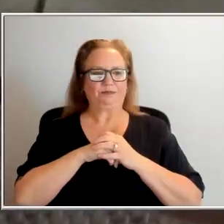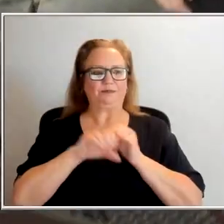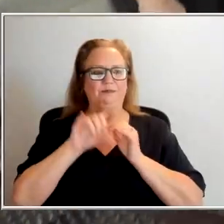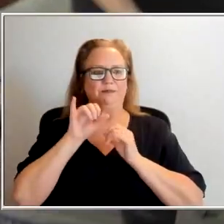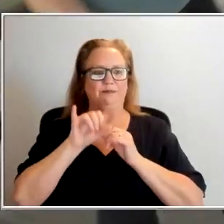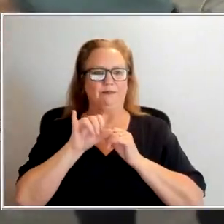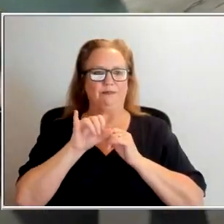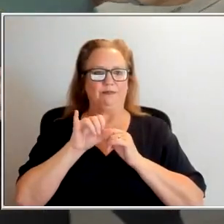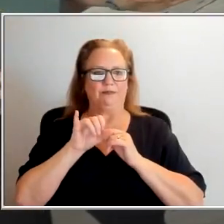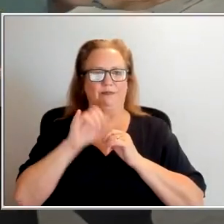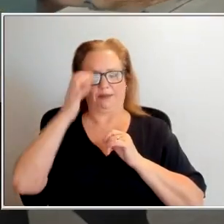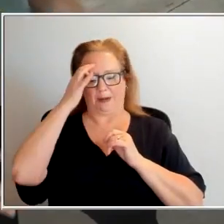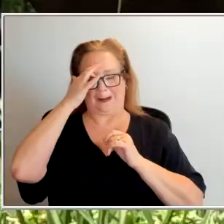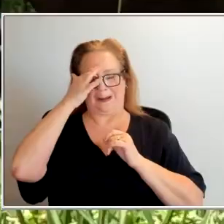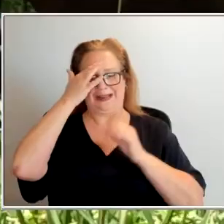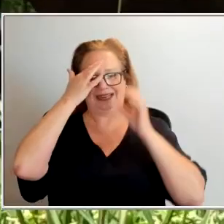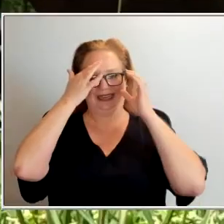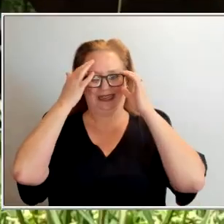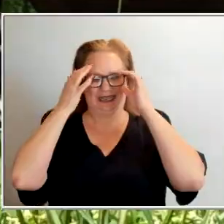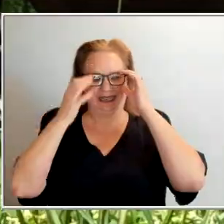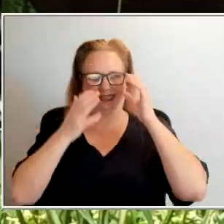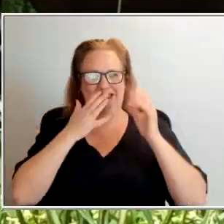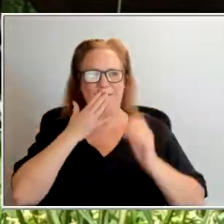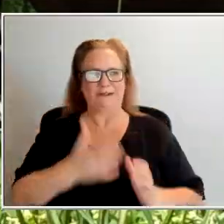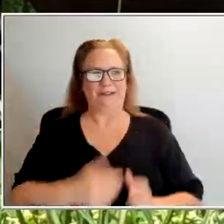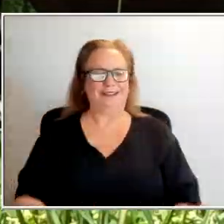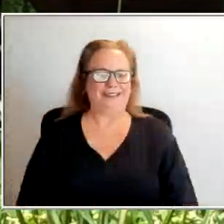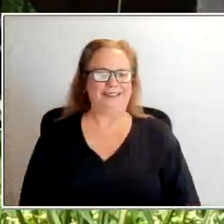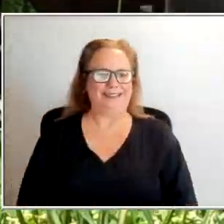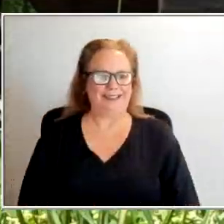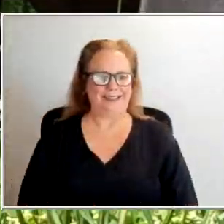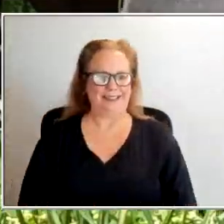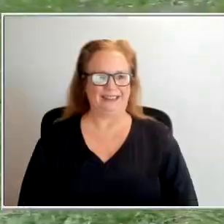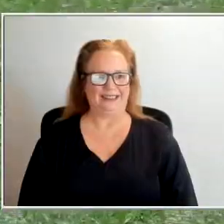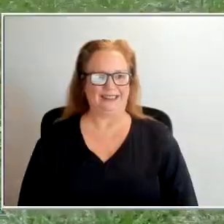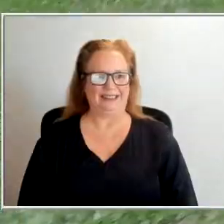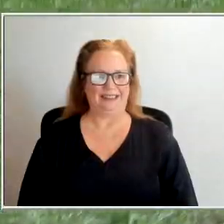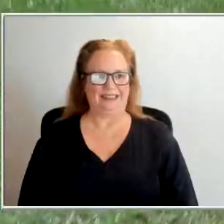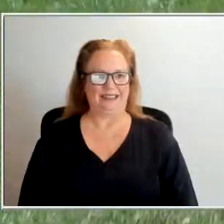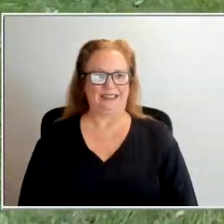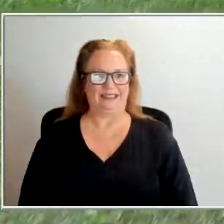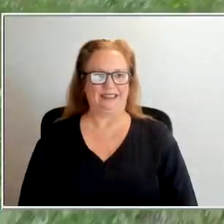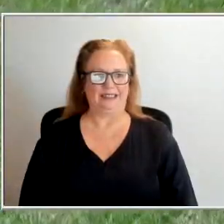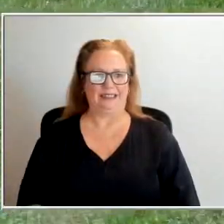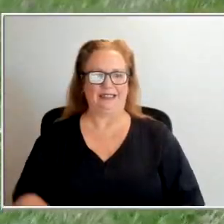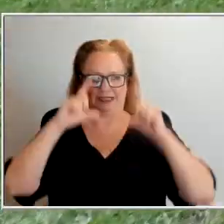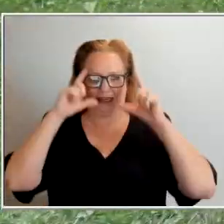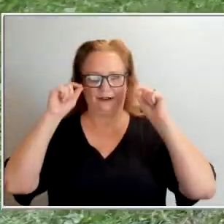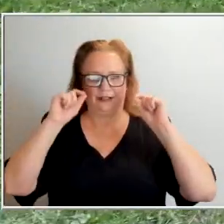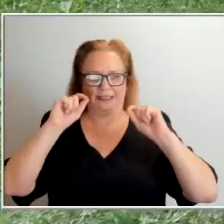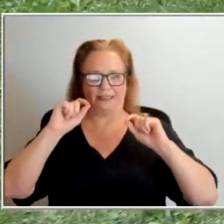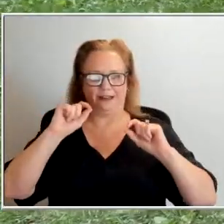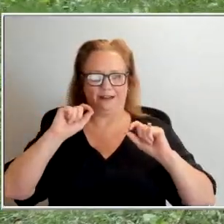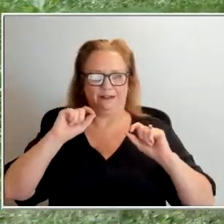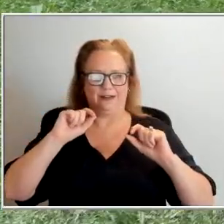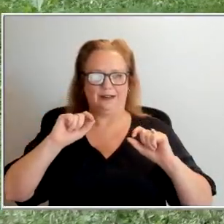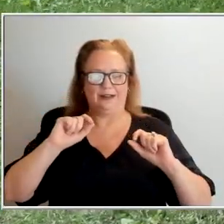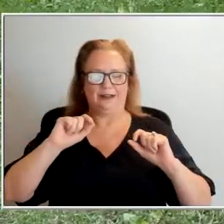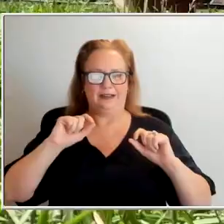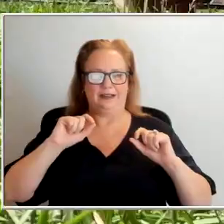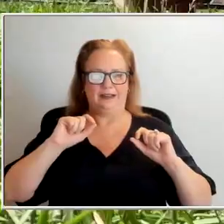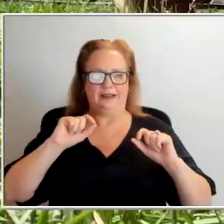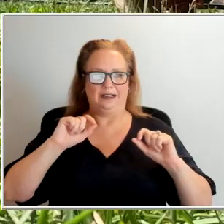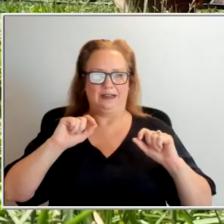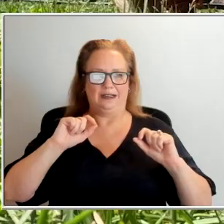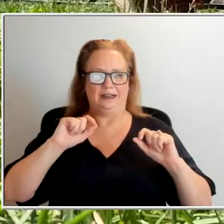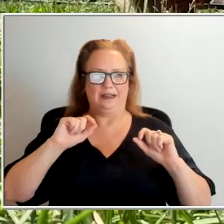motion. This is actually a really good one. This is usually where I take my glasses off. Take your glasses off. And then as we're coming down and then